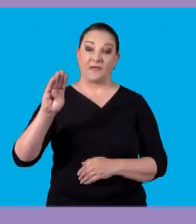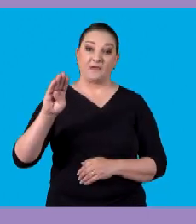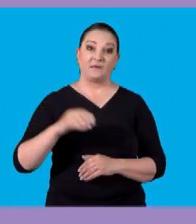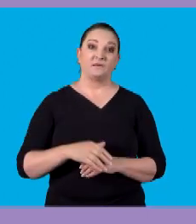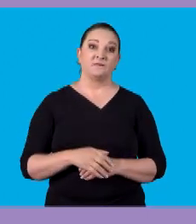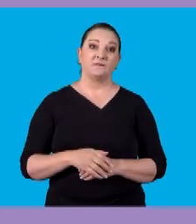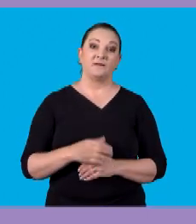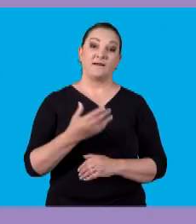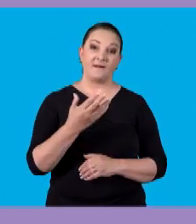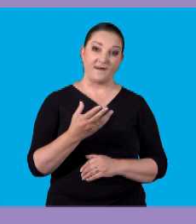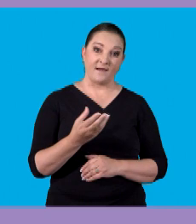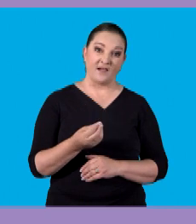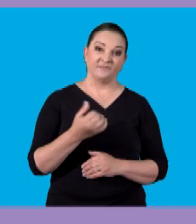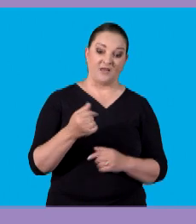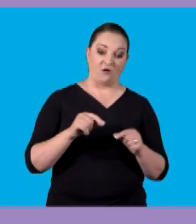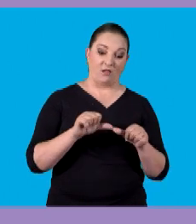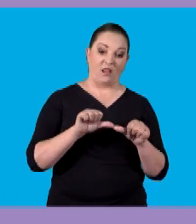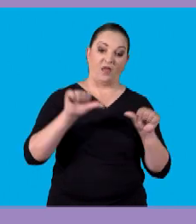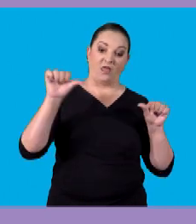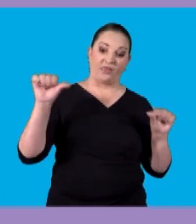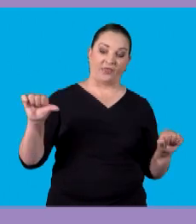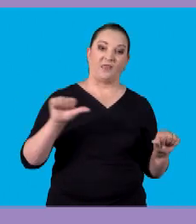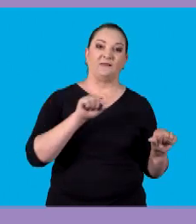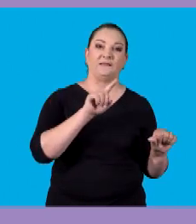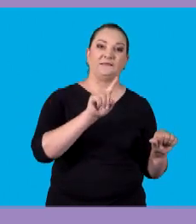is equals to 18